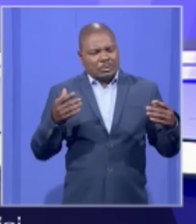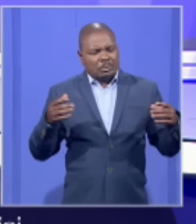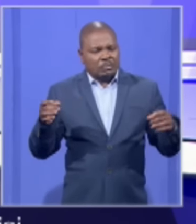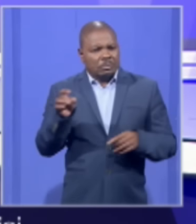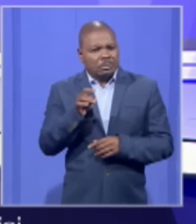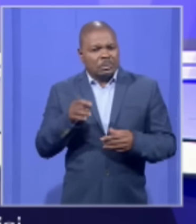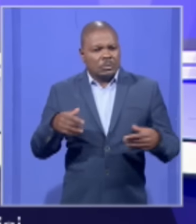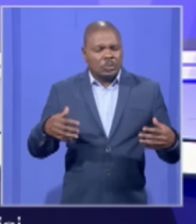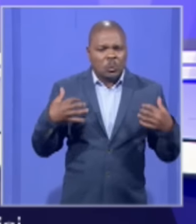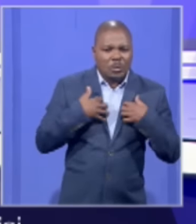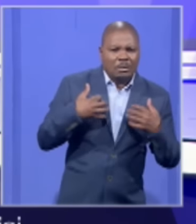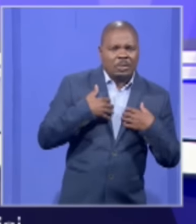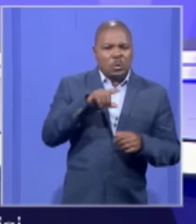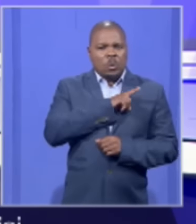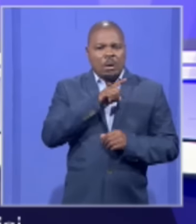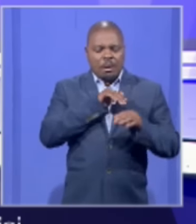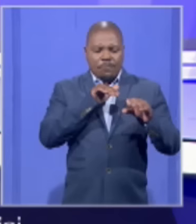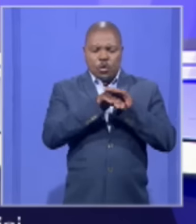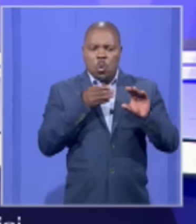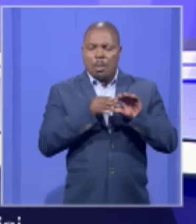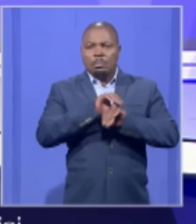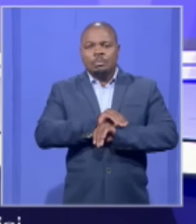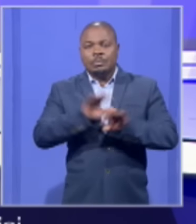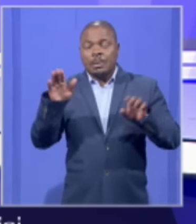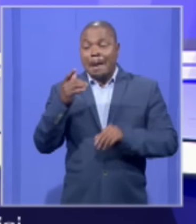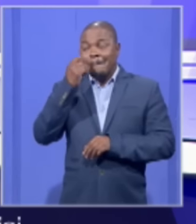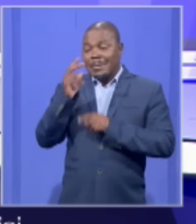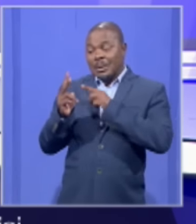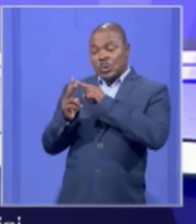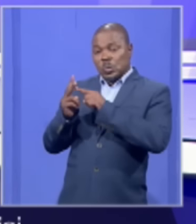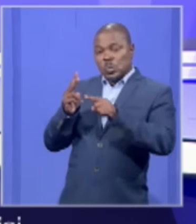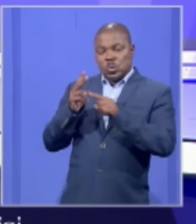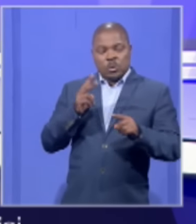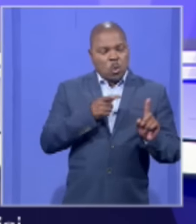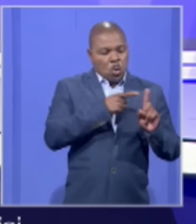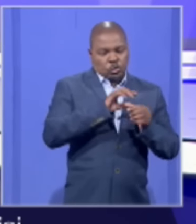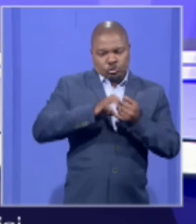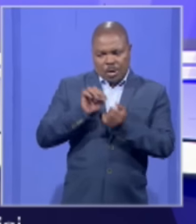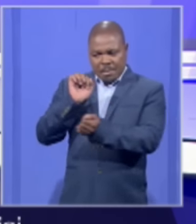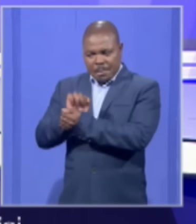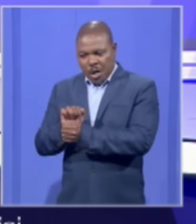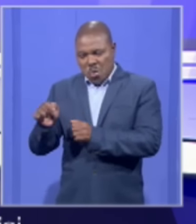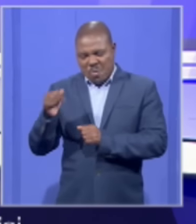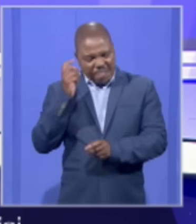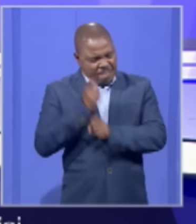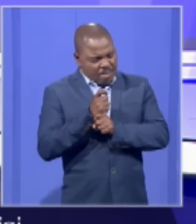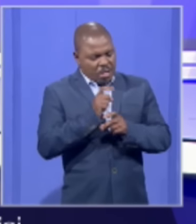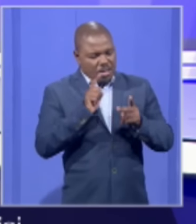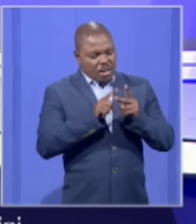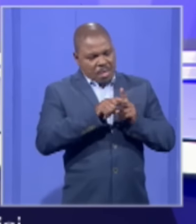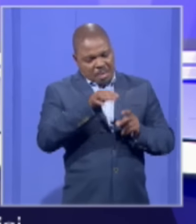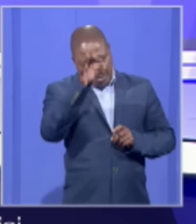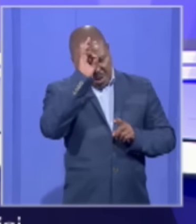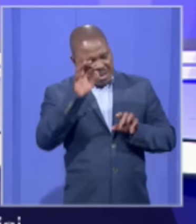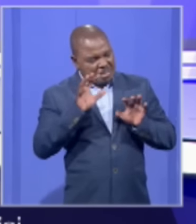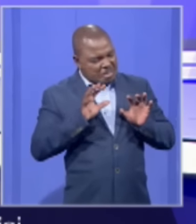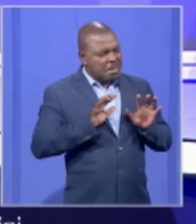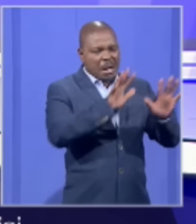poifo. Mo kgatisong e phasaladitsweng banna ba le babedi ba lebega ba gana go tshwarwa mme yo mongwe a kgarametsa lepodisi